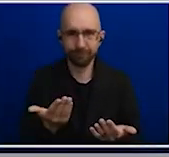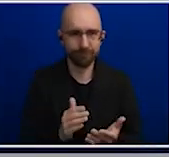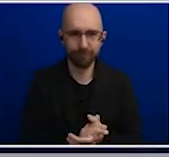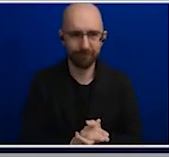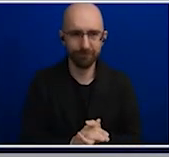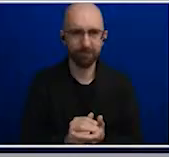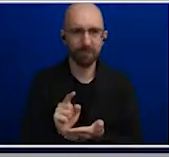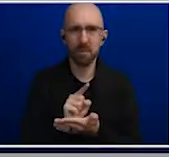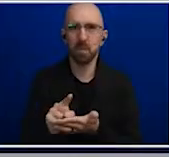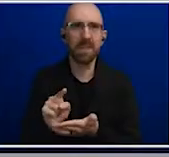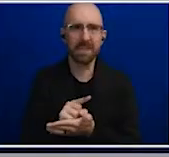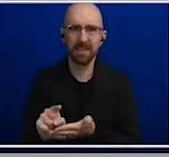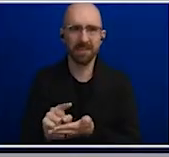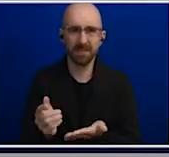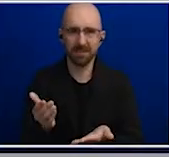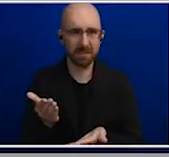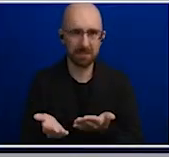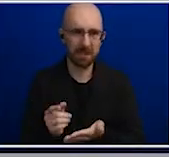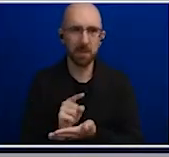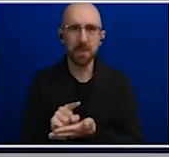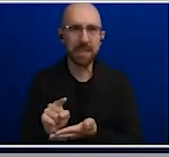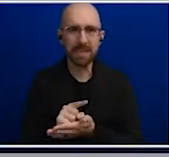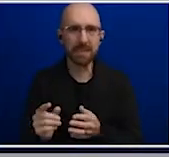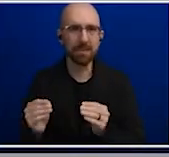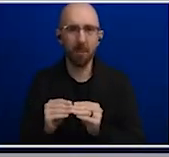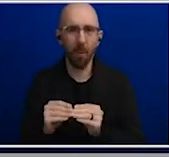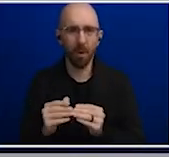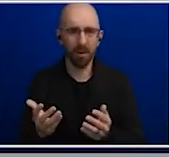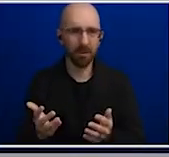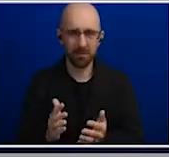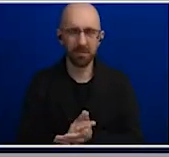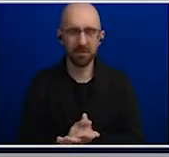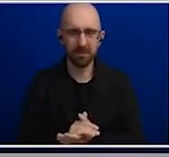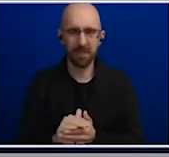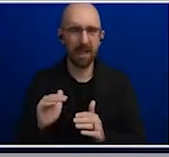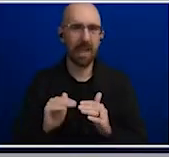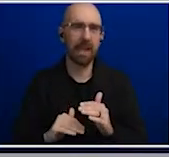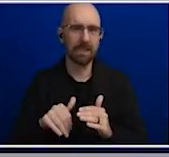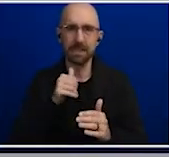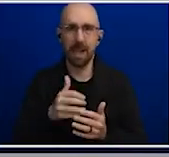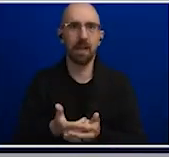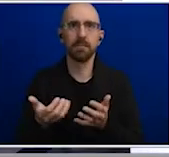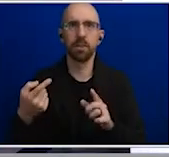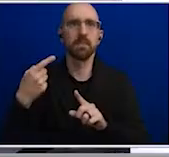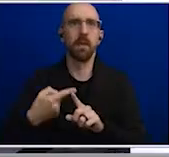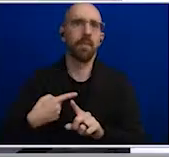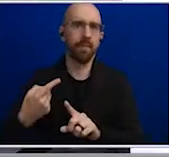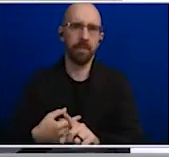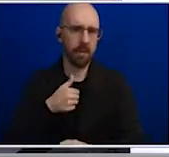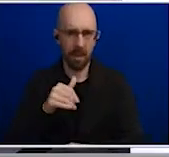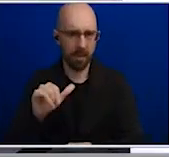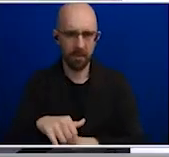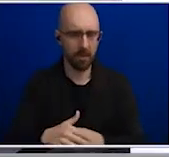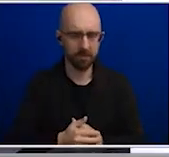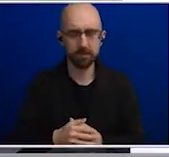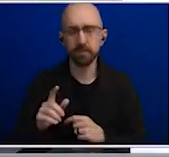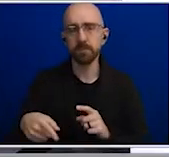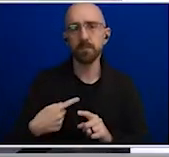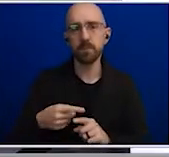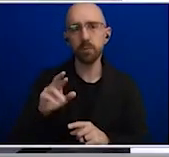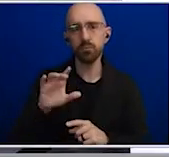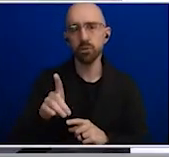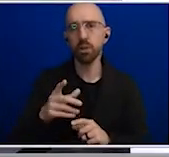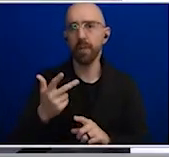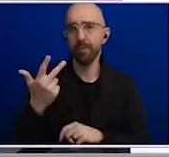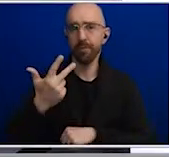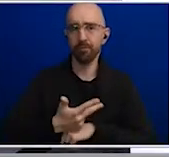Yeah, probably weeks more, less, not as much months. So when Richard, 3 days in to